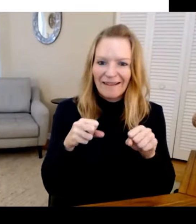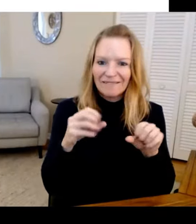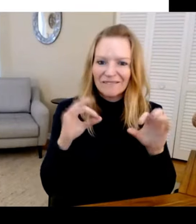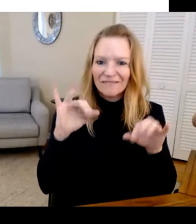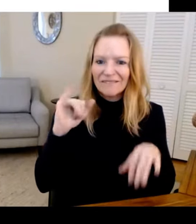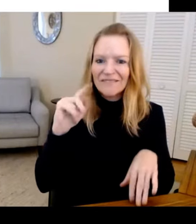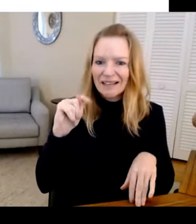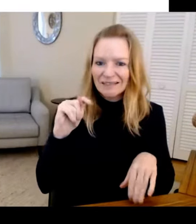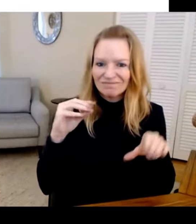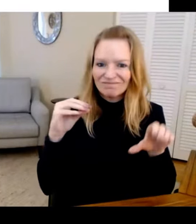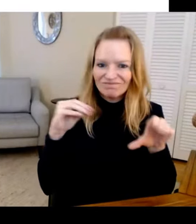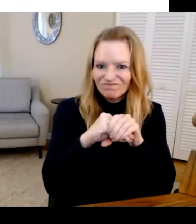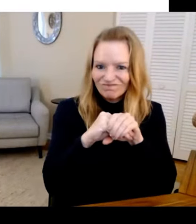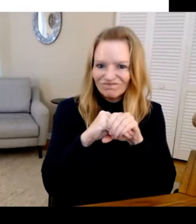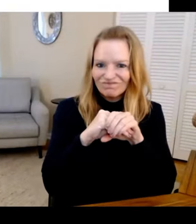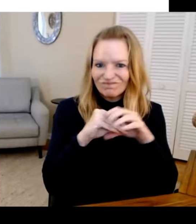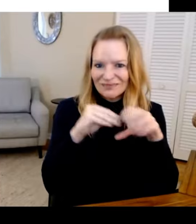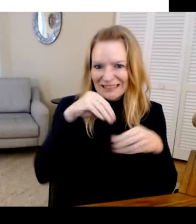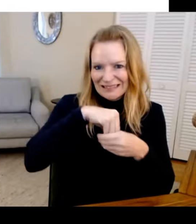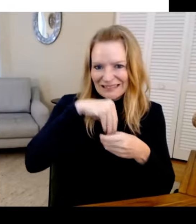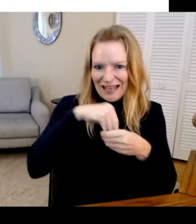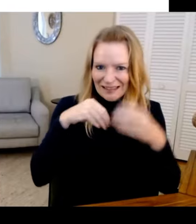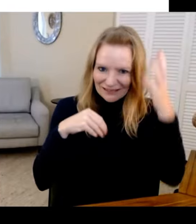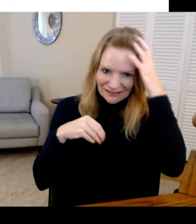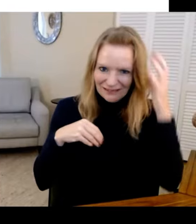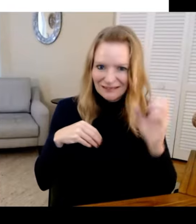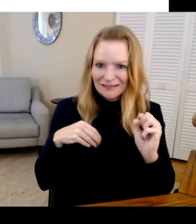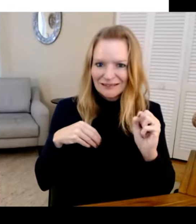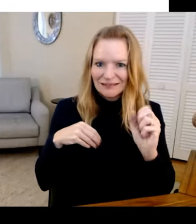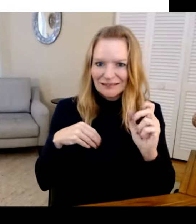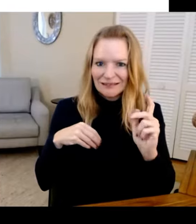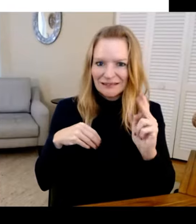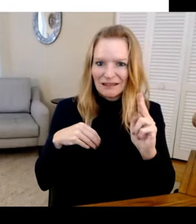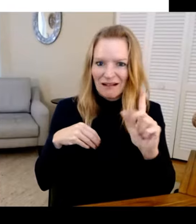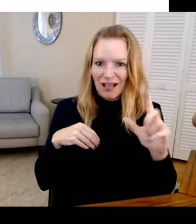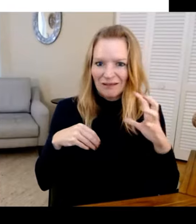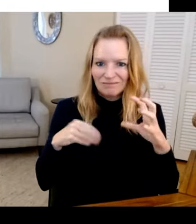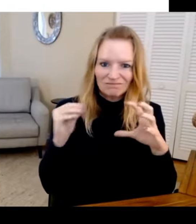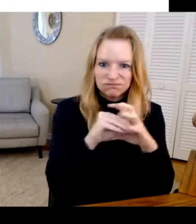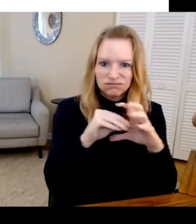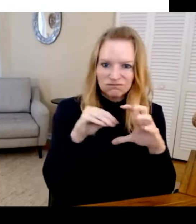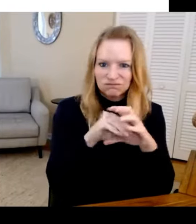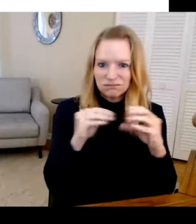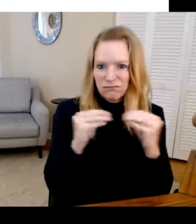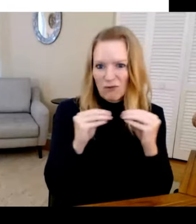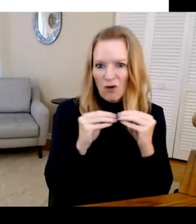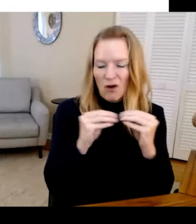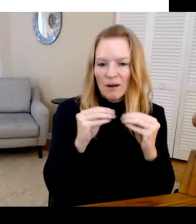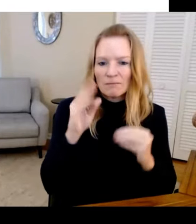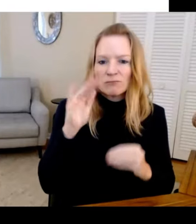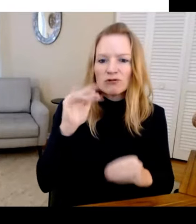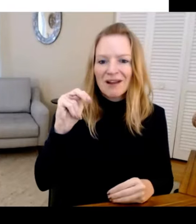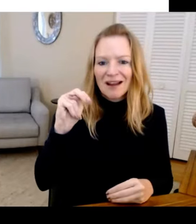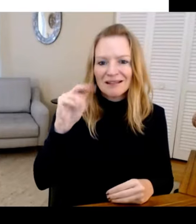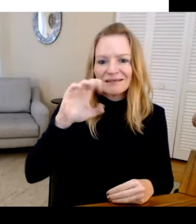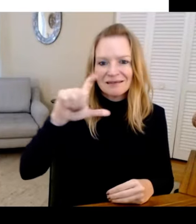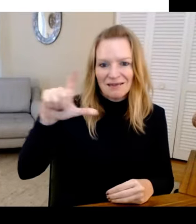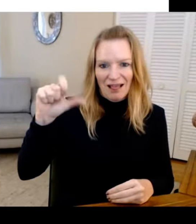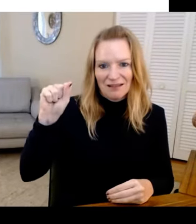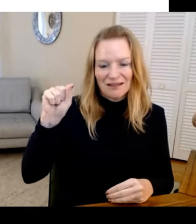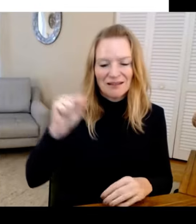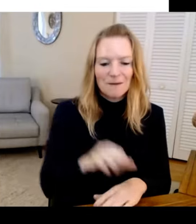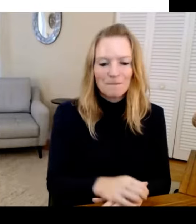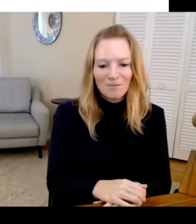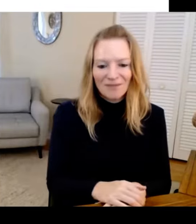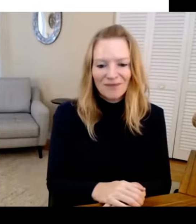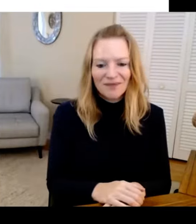think, if the fibers and everything that's inside, the cells, everything that's inside of a brain, and you need to fit